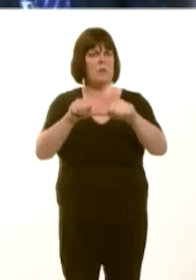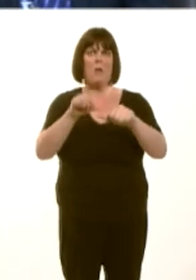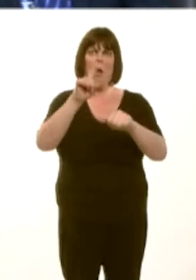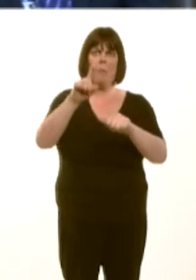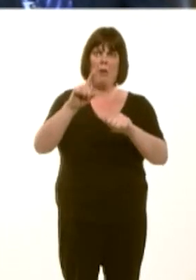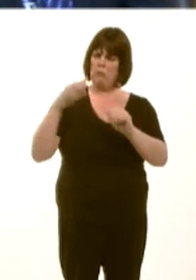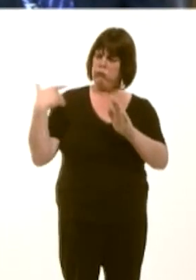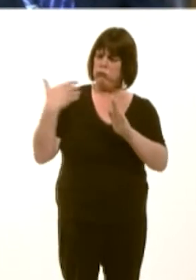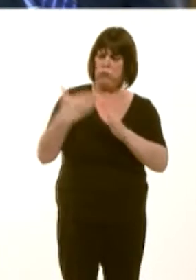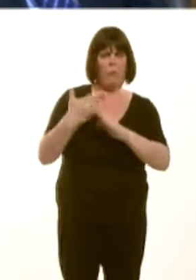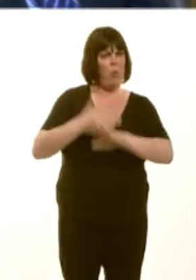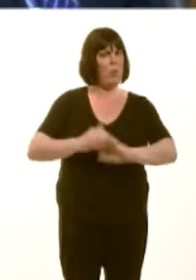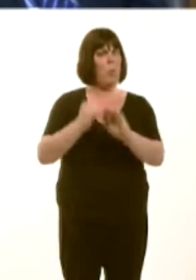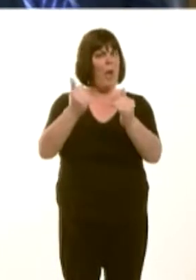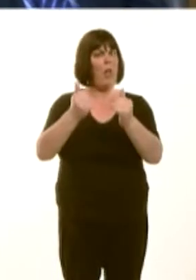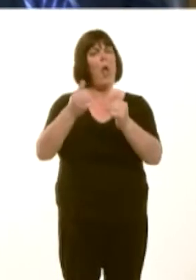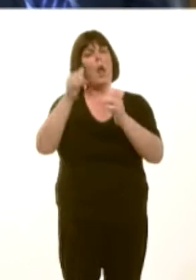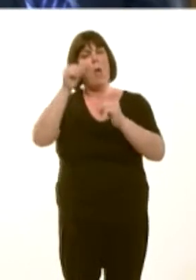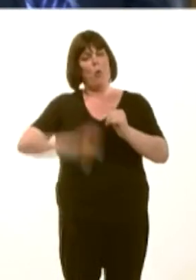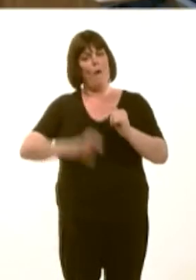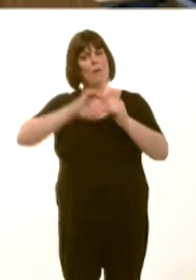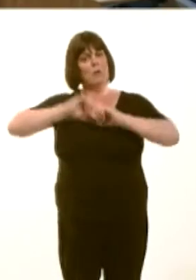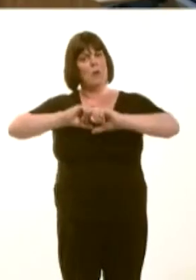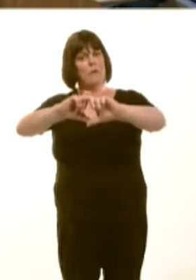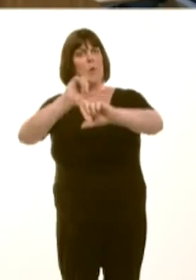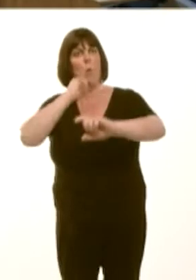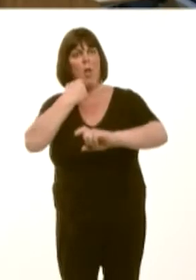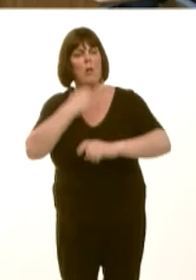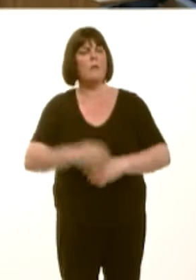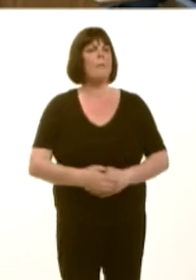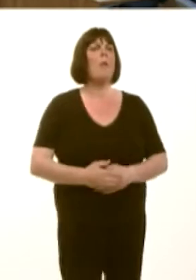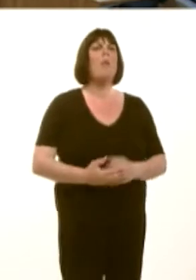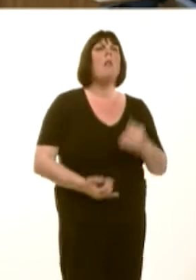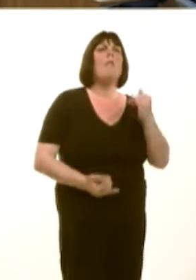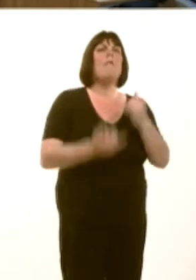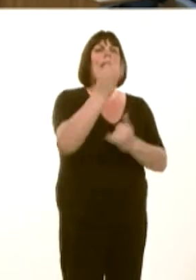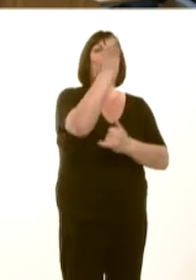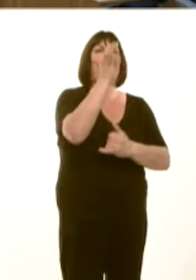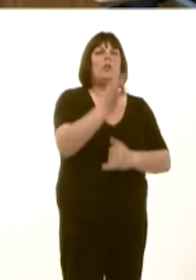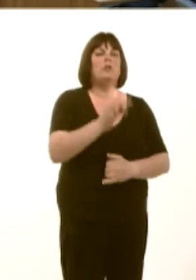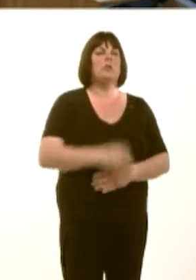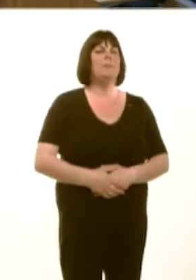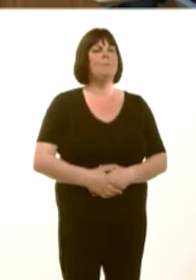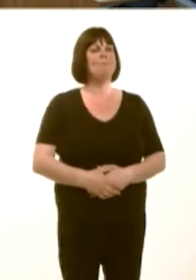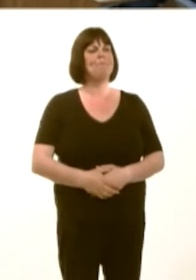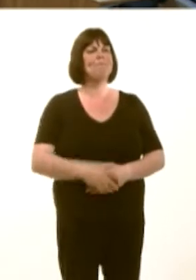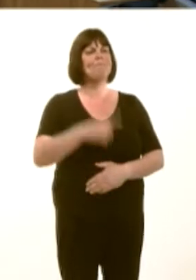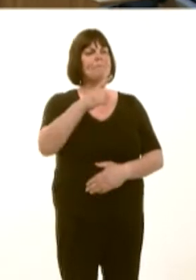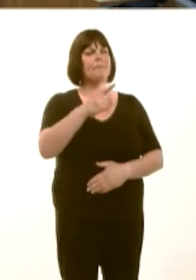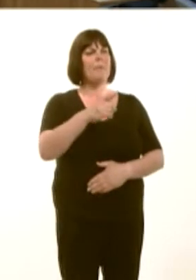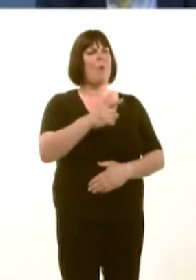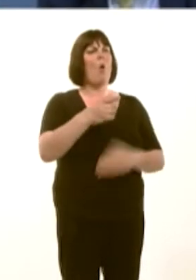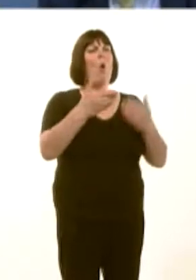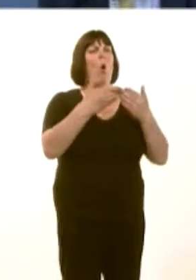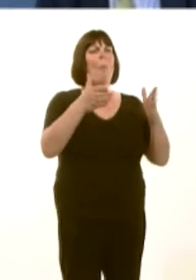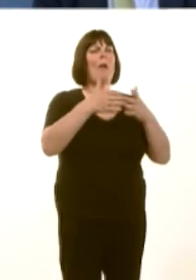made since is continued. And finally, Peter Black. Will the First Minister make a statement on the Welsh Government's policy on open cast